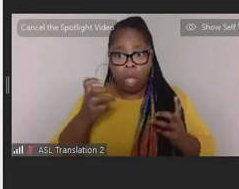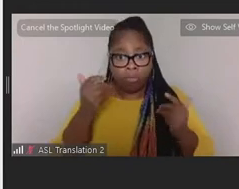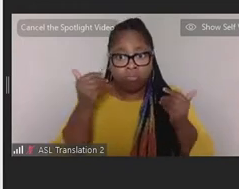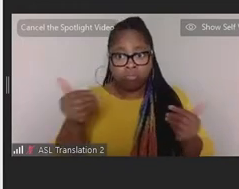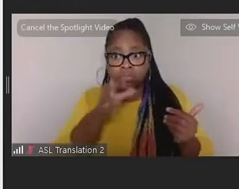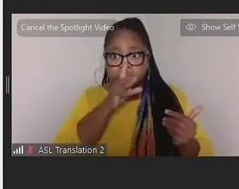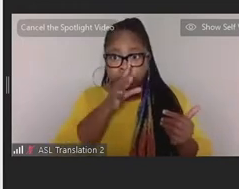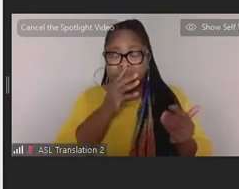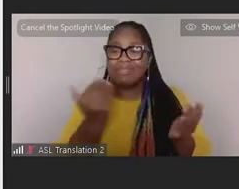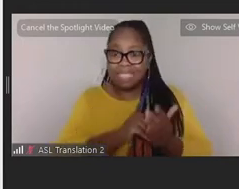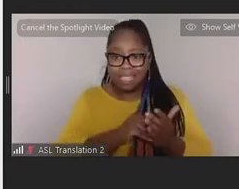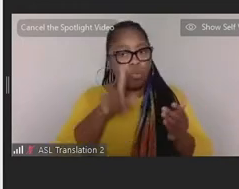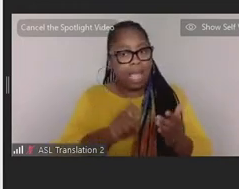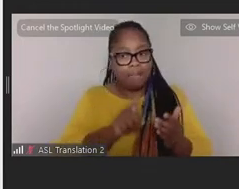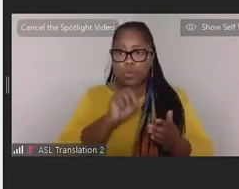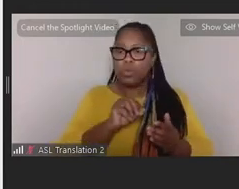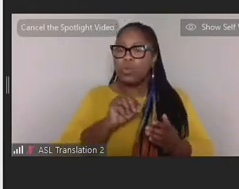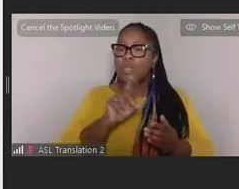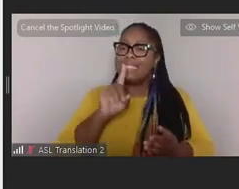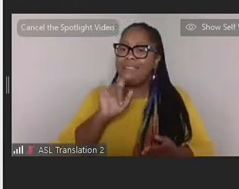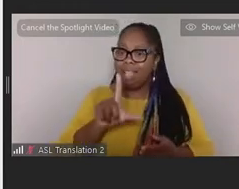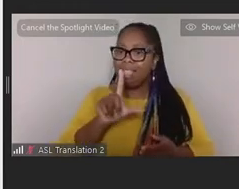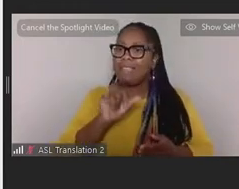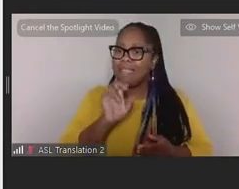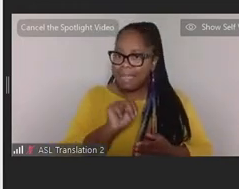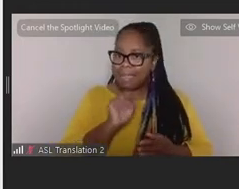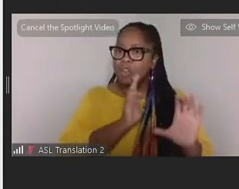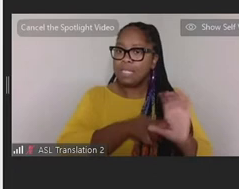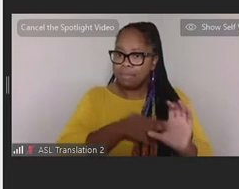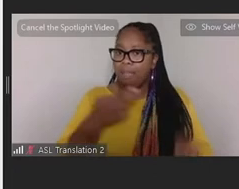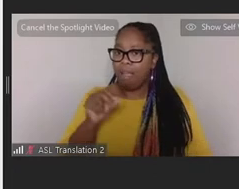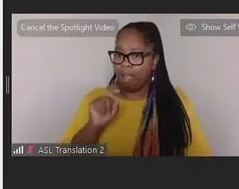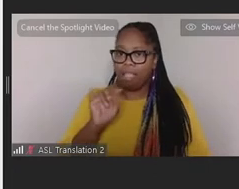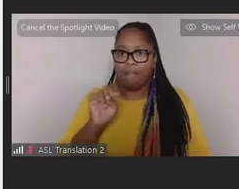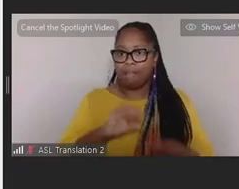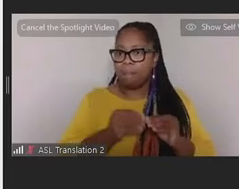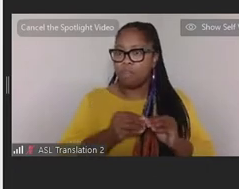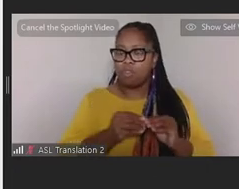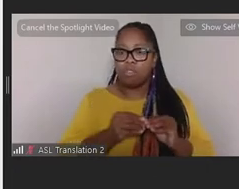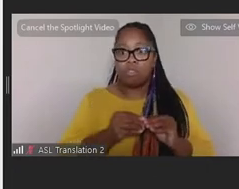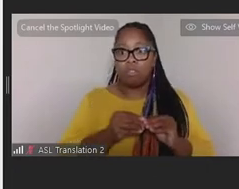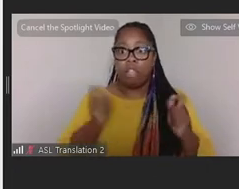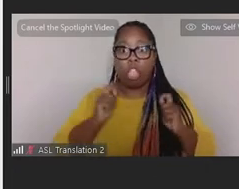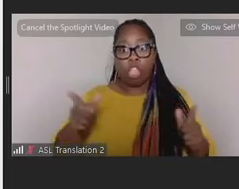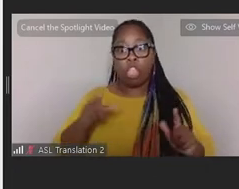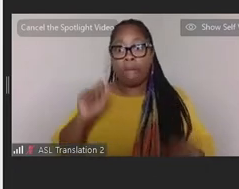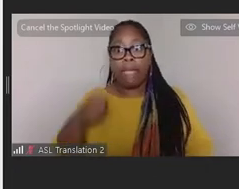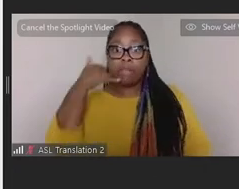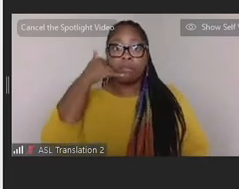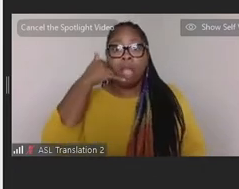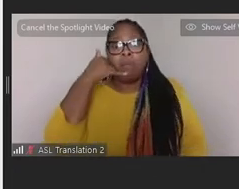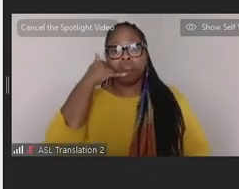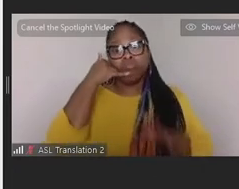speak the dial-in participant hotline that I described a moment ago. It is not possible to testify via telephone